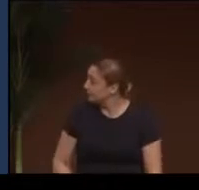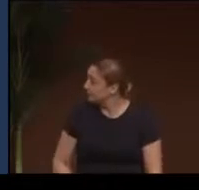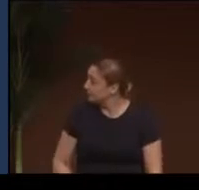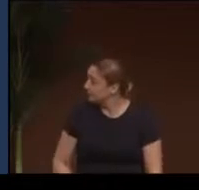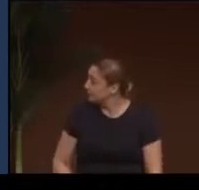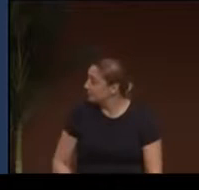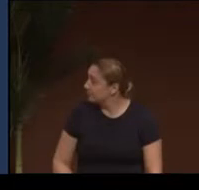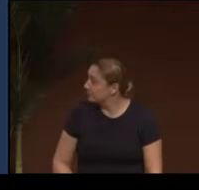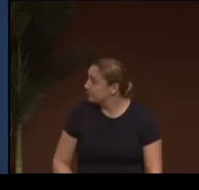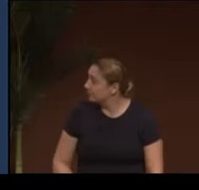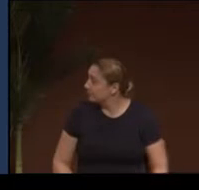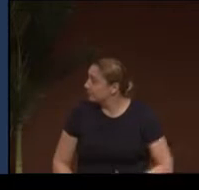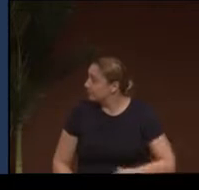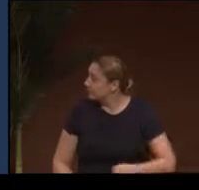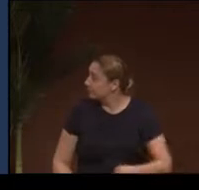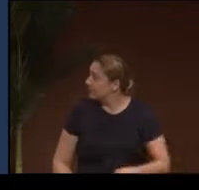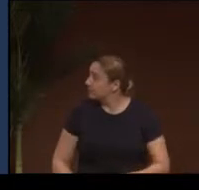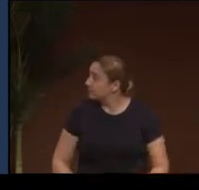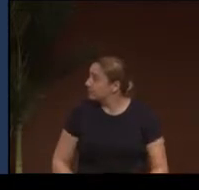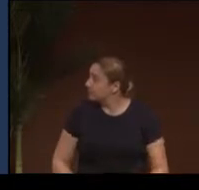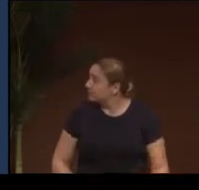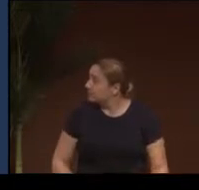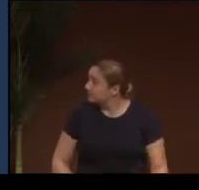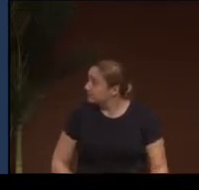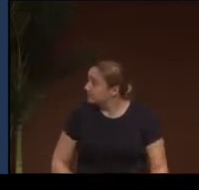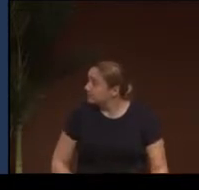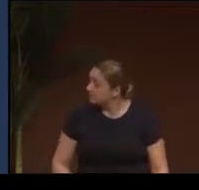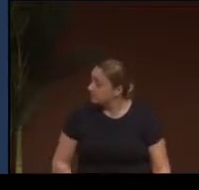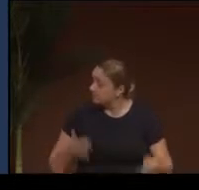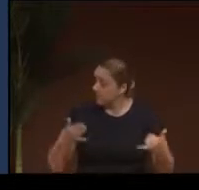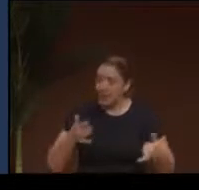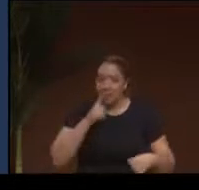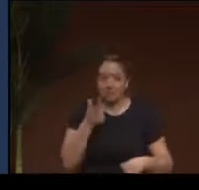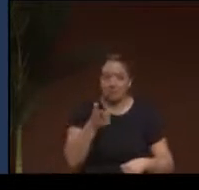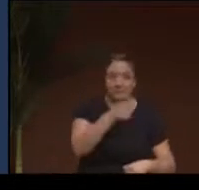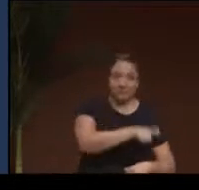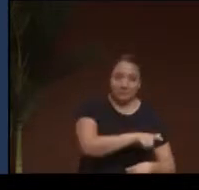And with that, I'm just going to pass the baton. Sabes que yo lo voy a